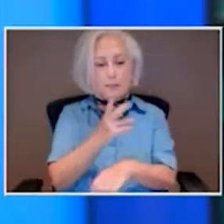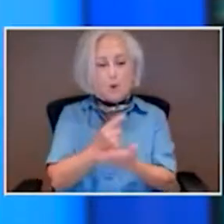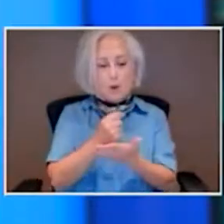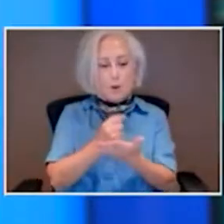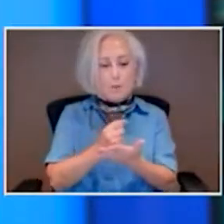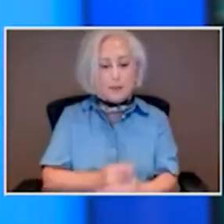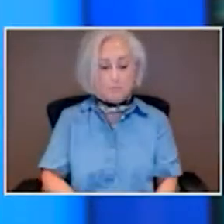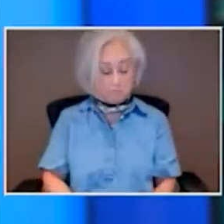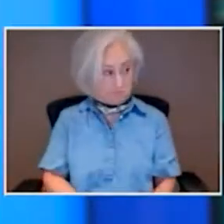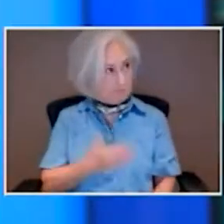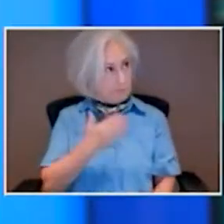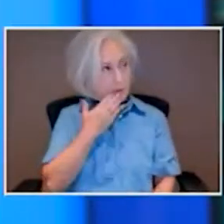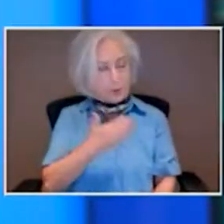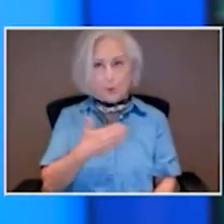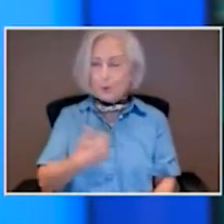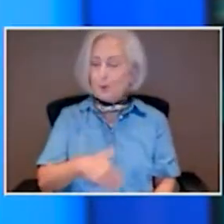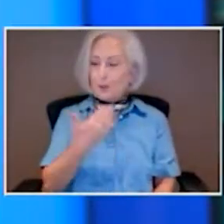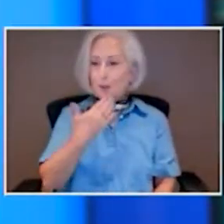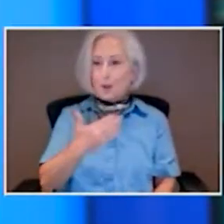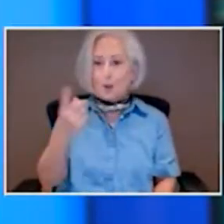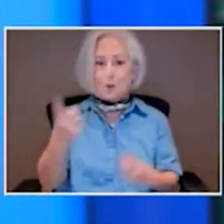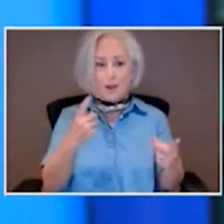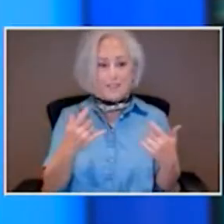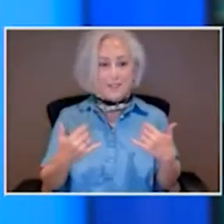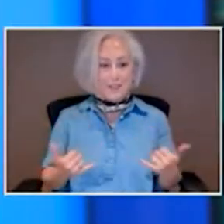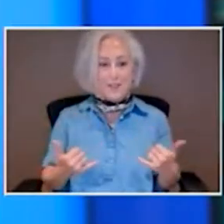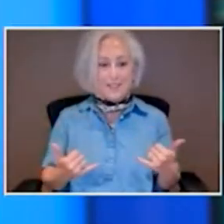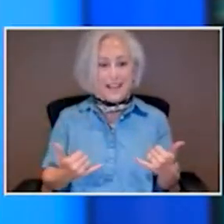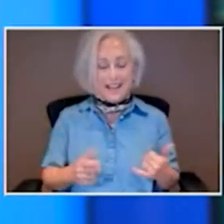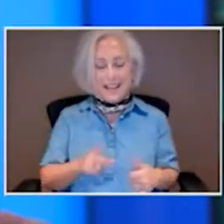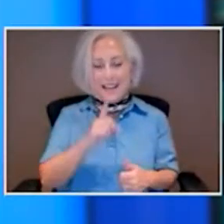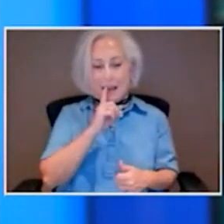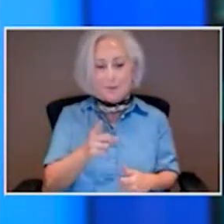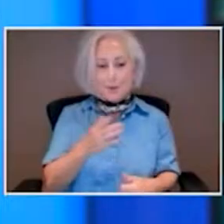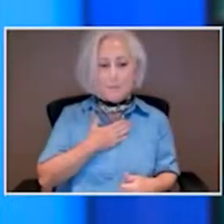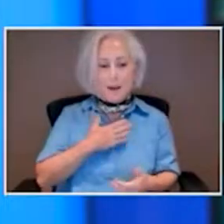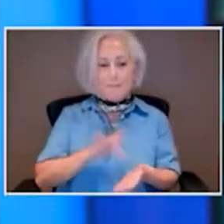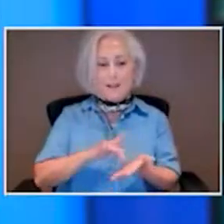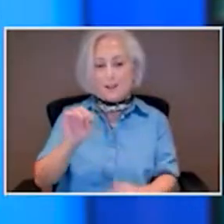Great questions this morning. And I'm sure my medical oncology colleagues are going to